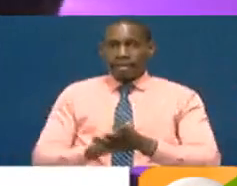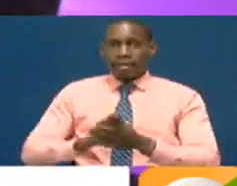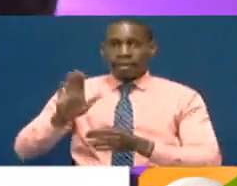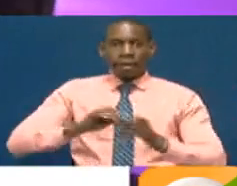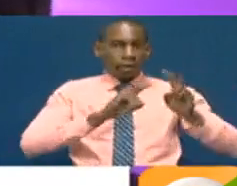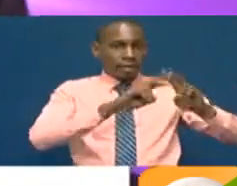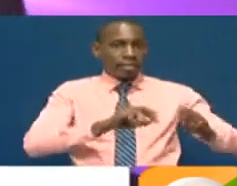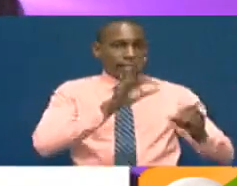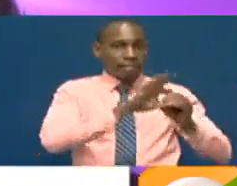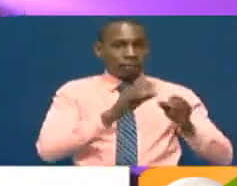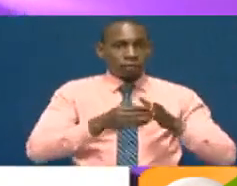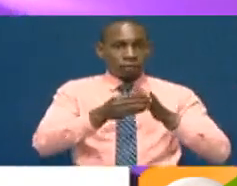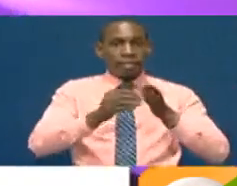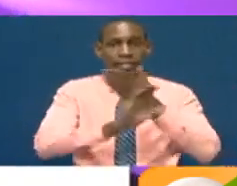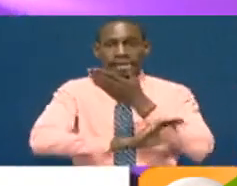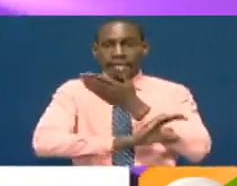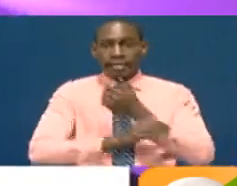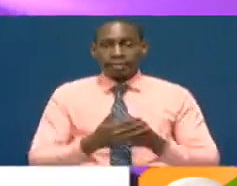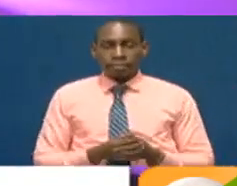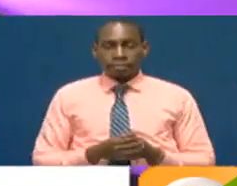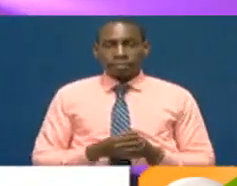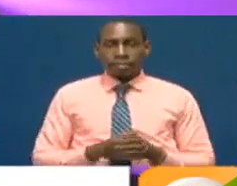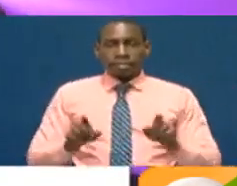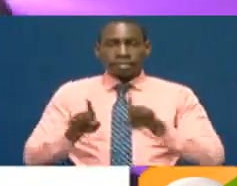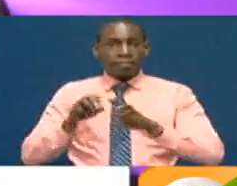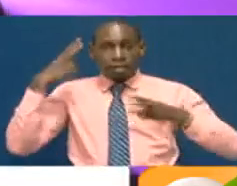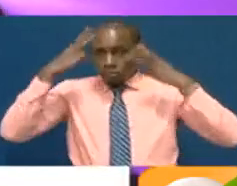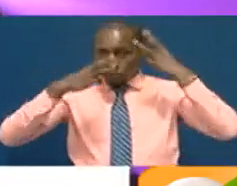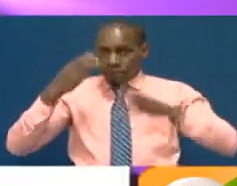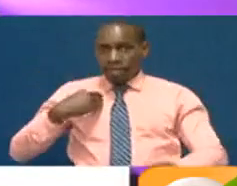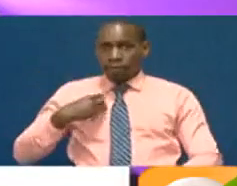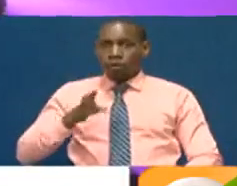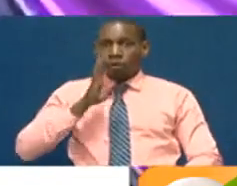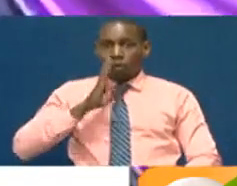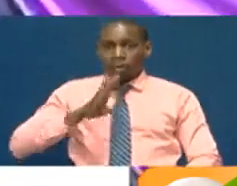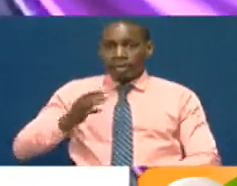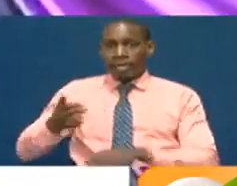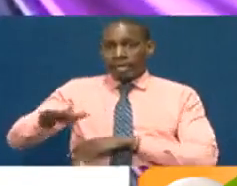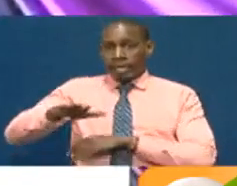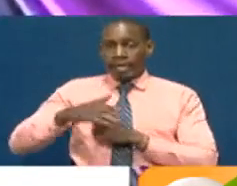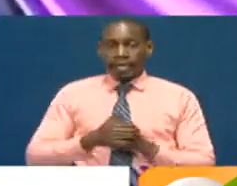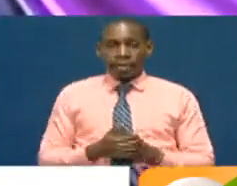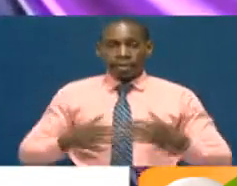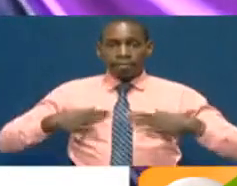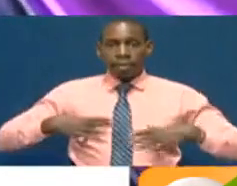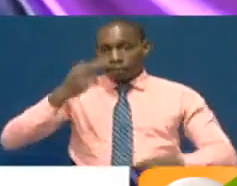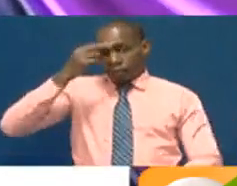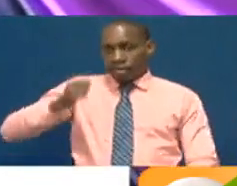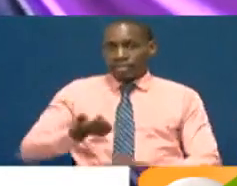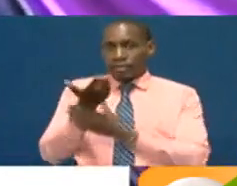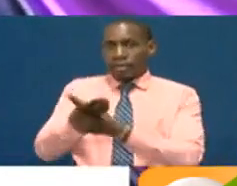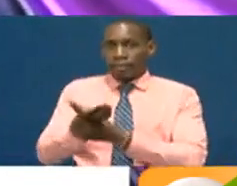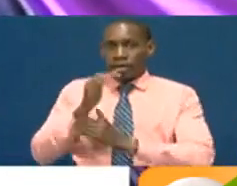Wanatafuta kura kuongoza inji hii. I worry for our water towers. Watu wa Kajiado,